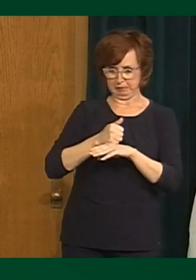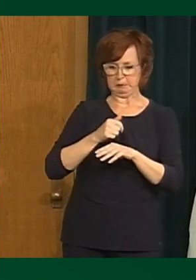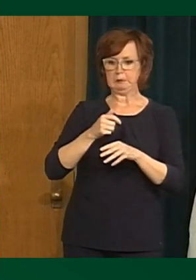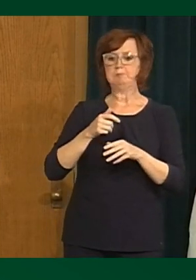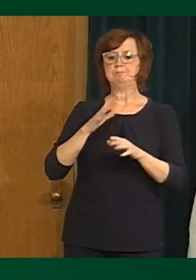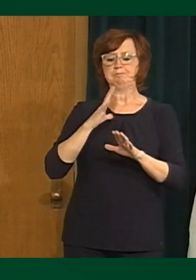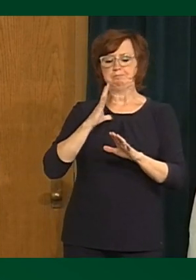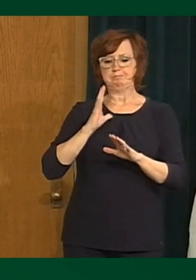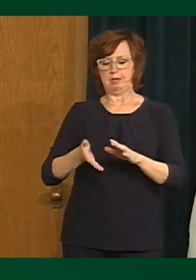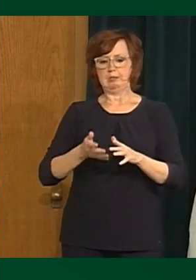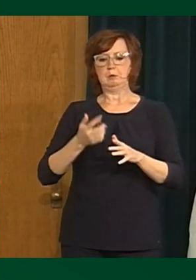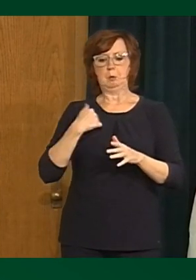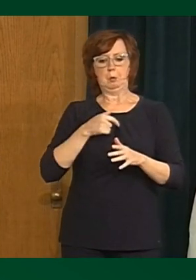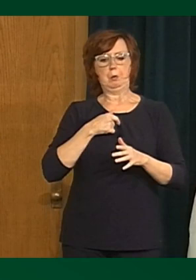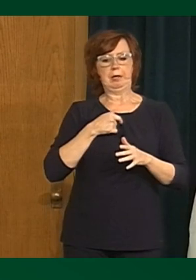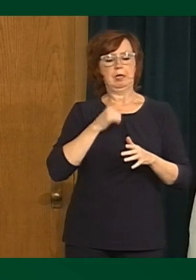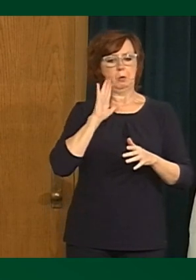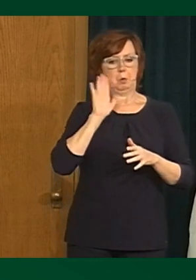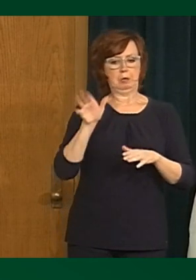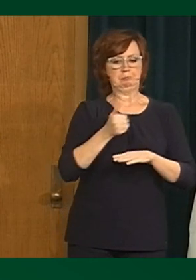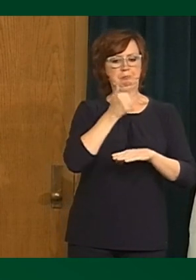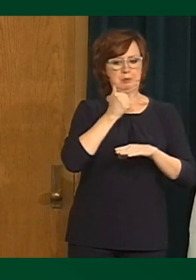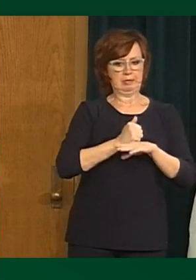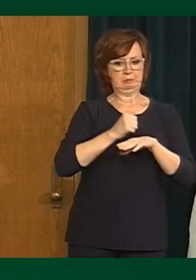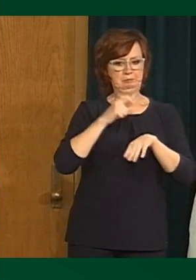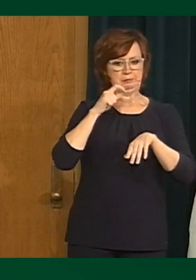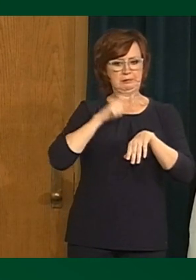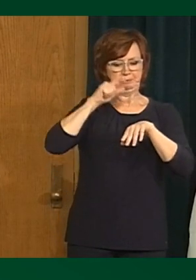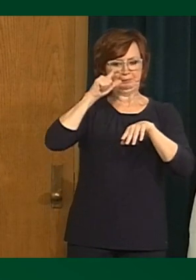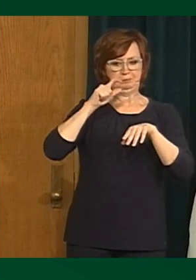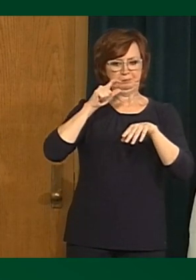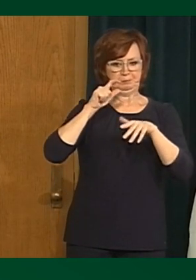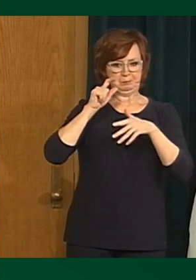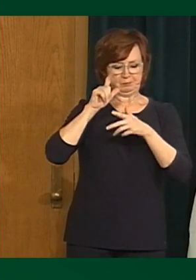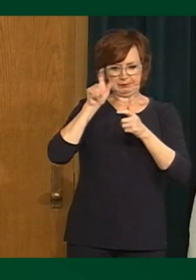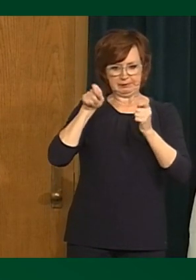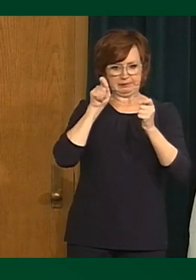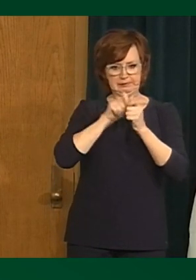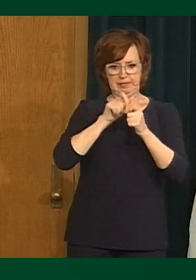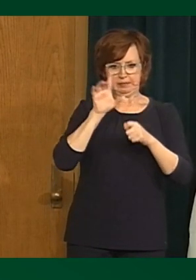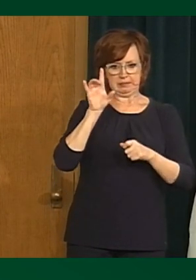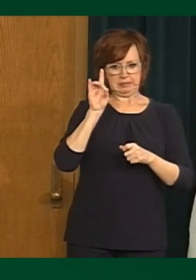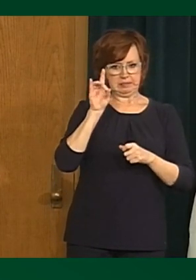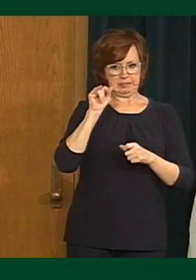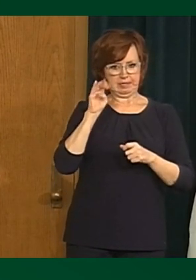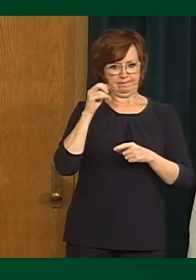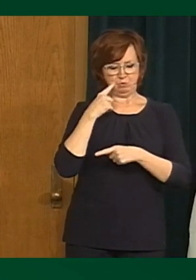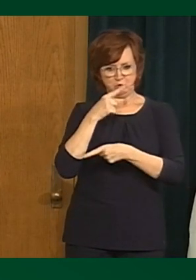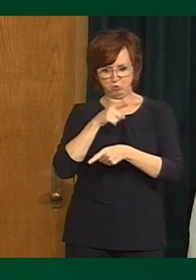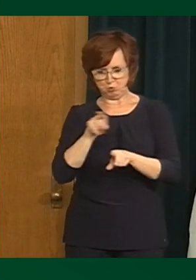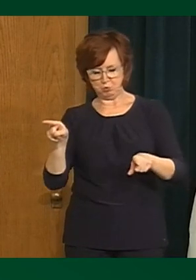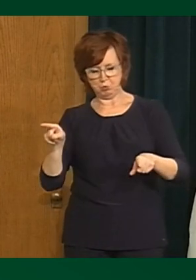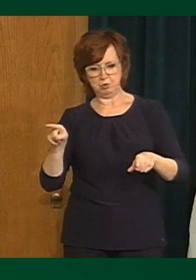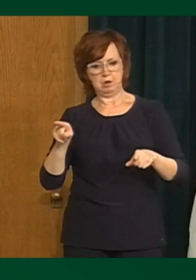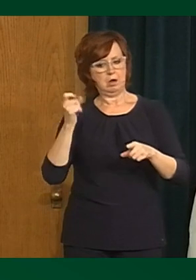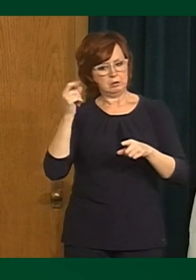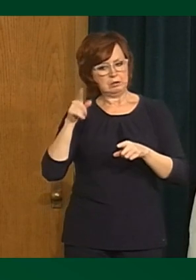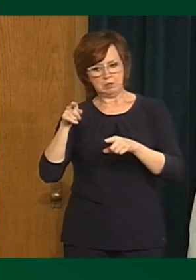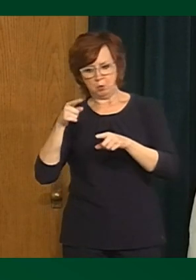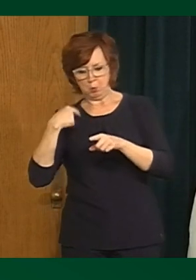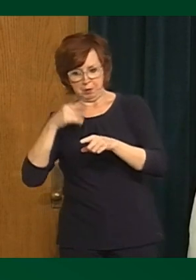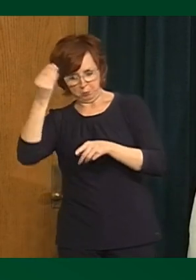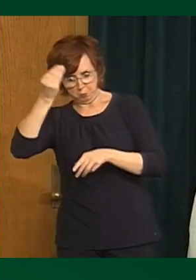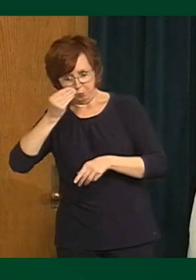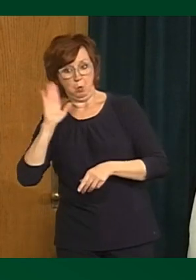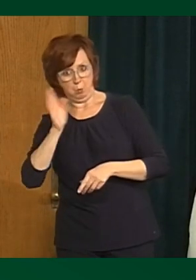target date for opening. And we need to continue to monitor the numbers of infections. We're in a very critical stage as we are opening